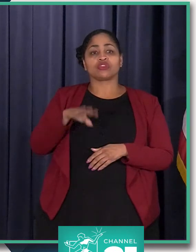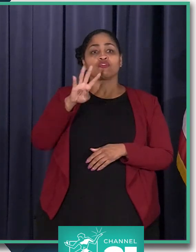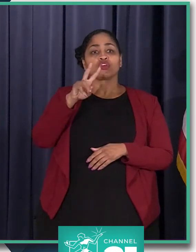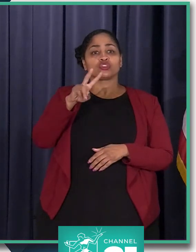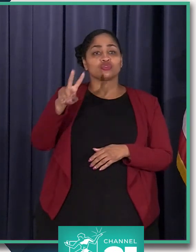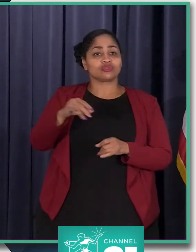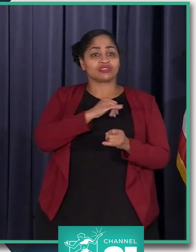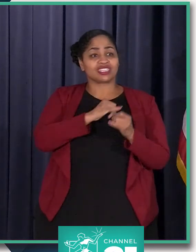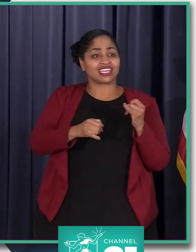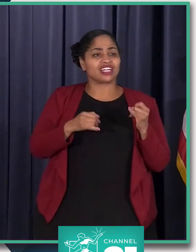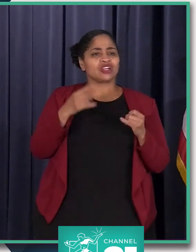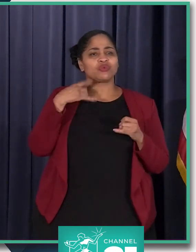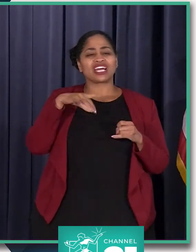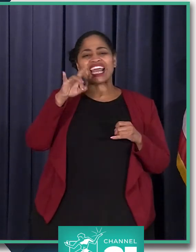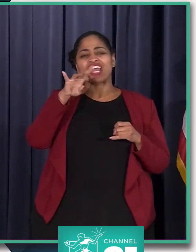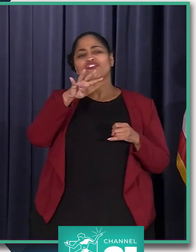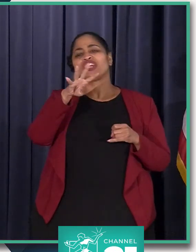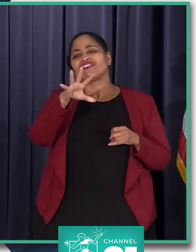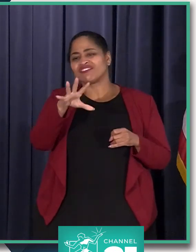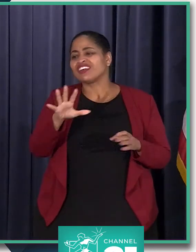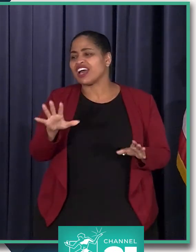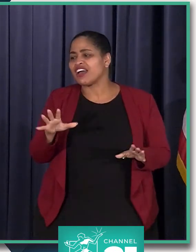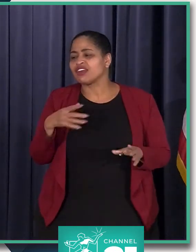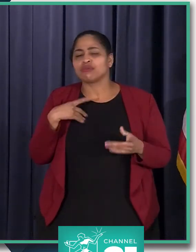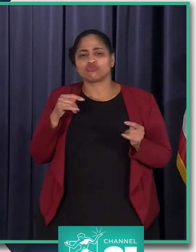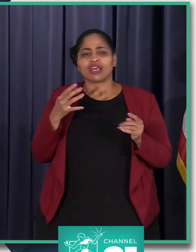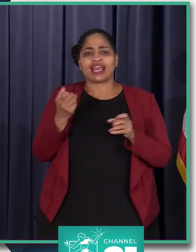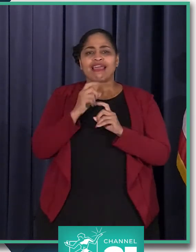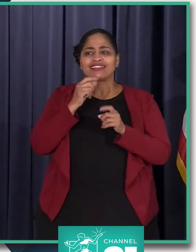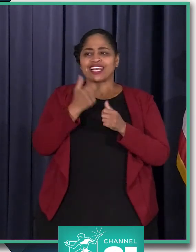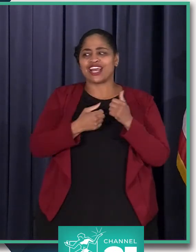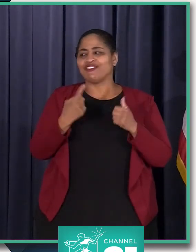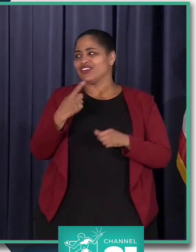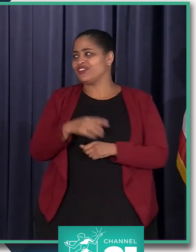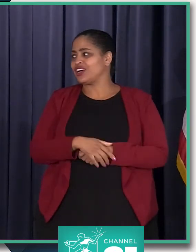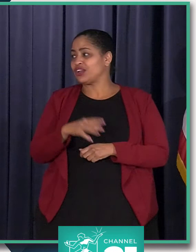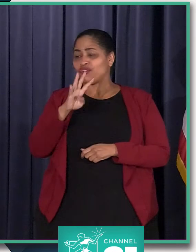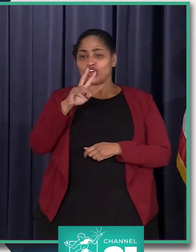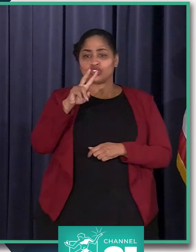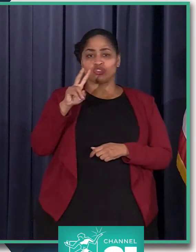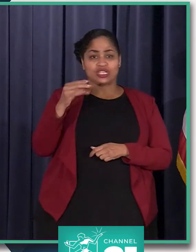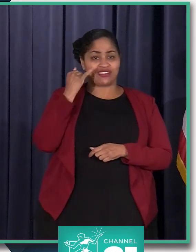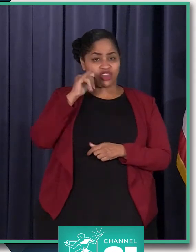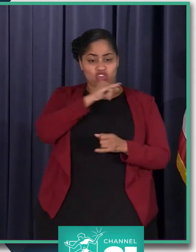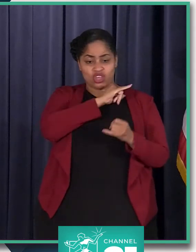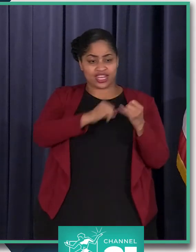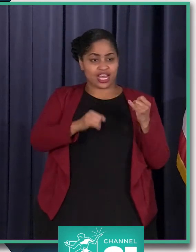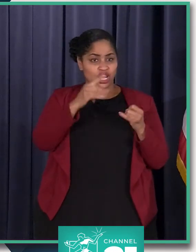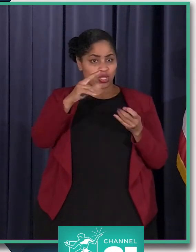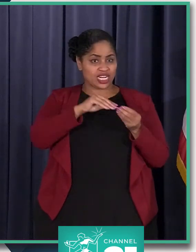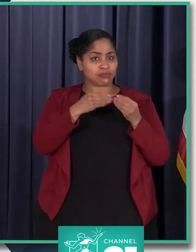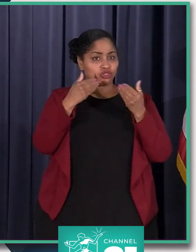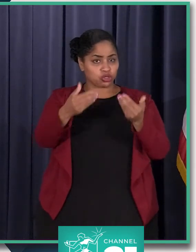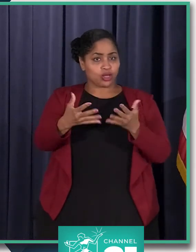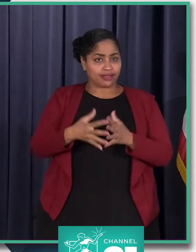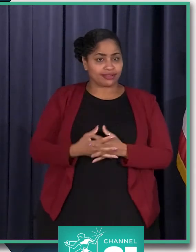that's the end. We're going to go to 845, so I'm going to try to get to everybody. 422, if that's your last three digits. You're